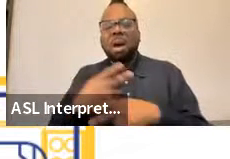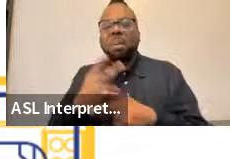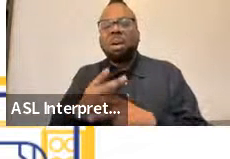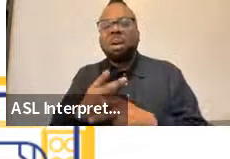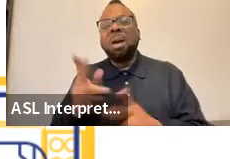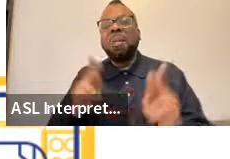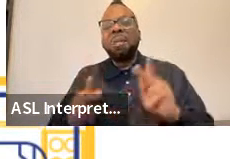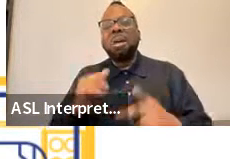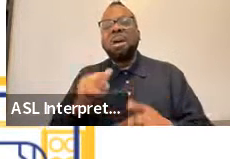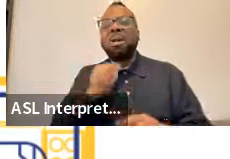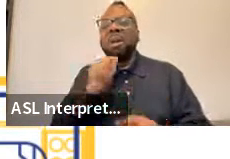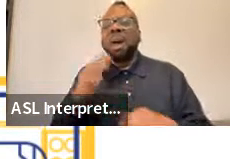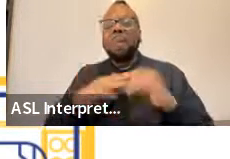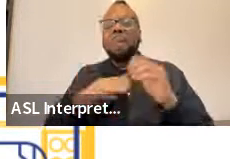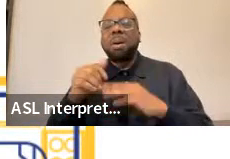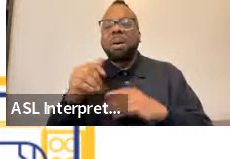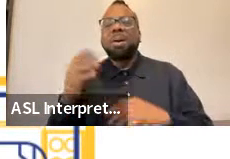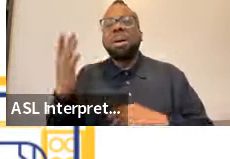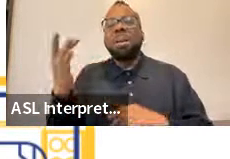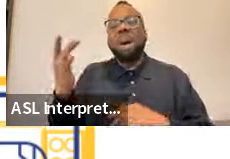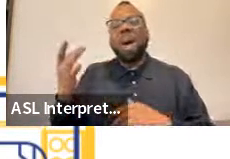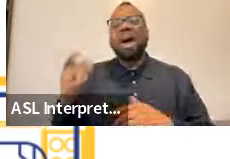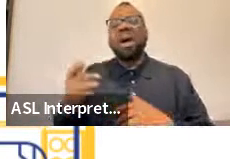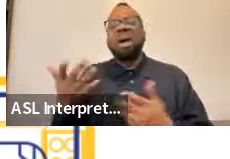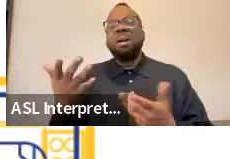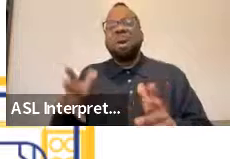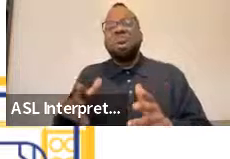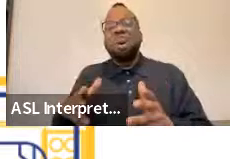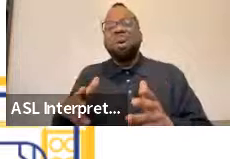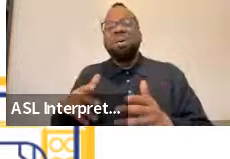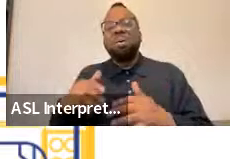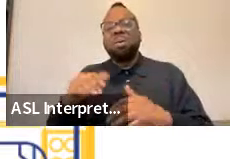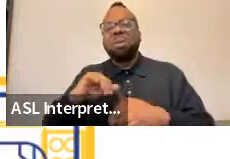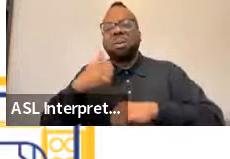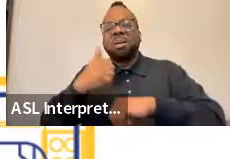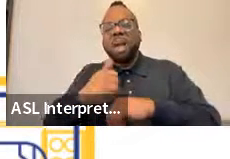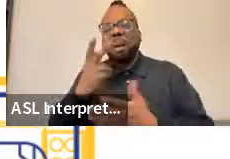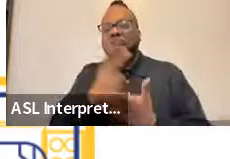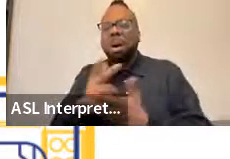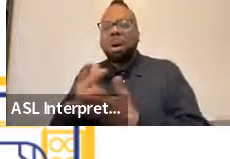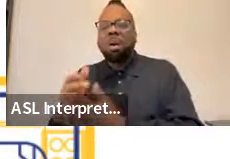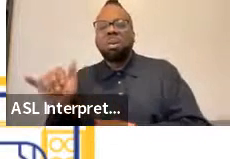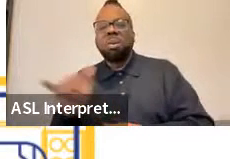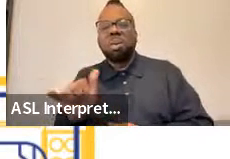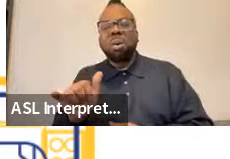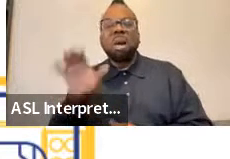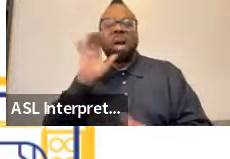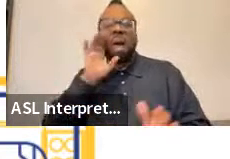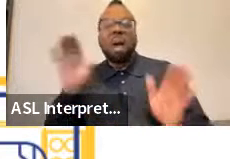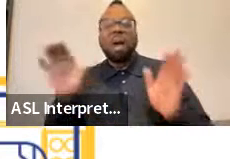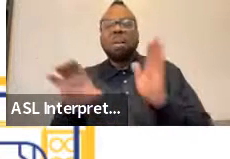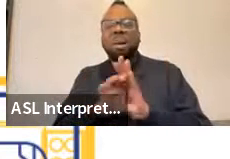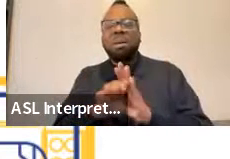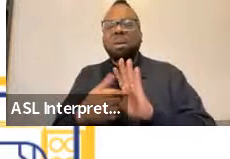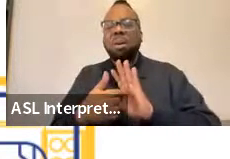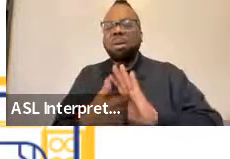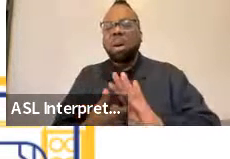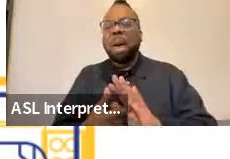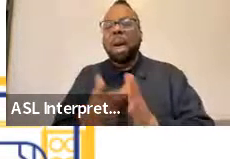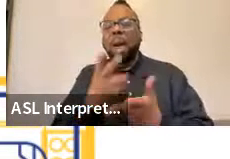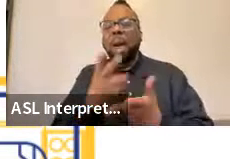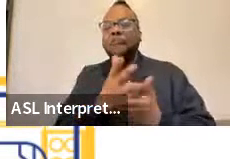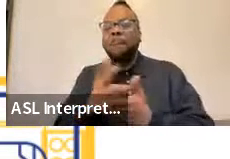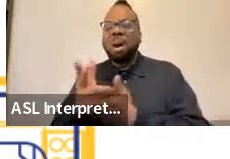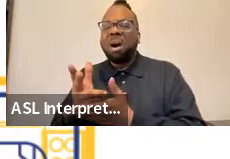triggering high and costly parking requirements. And the diagram on this slide represents how parking takes up a lot of space. 2